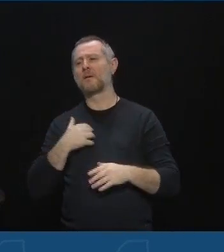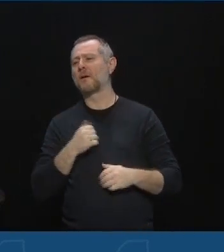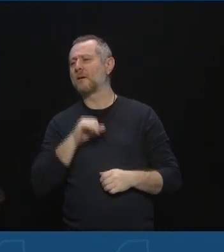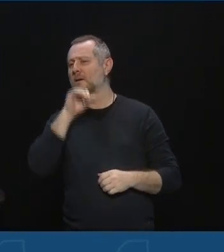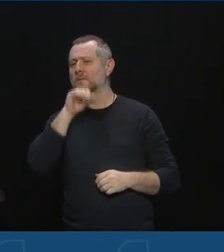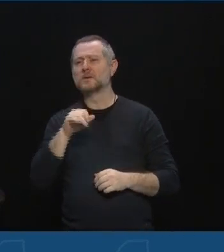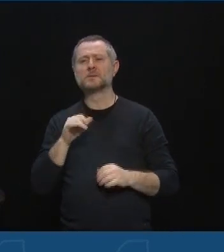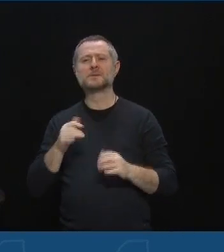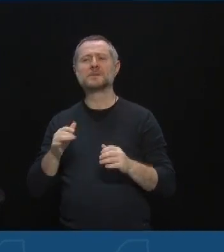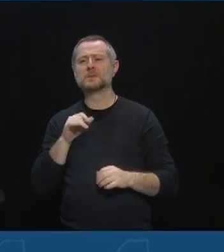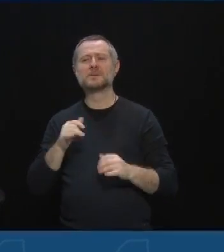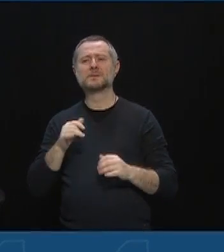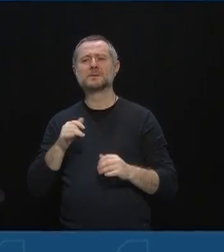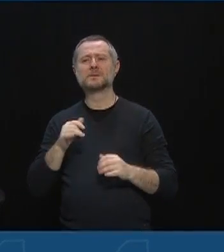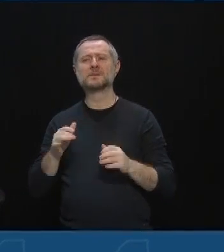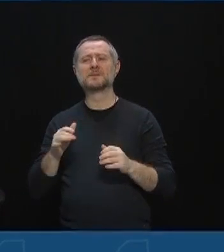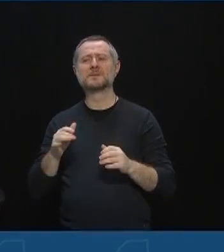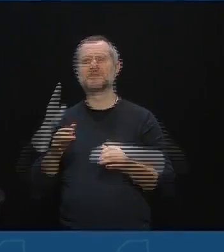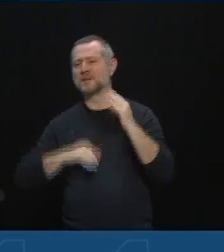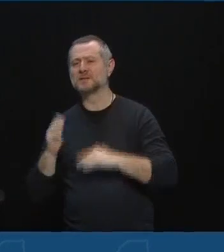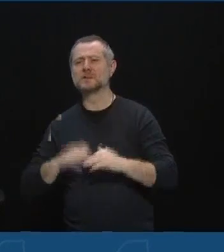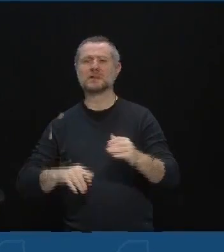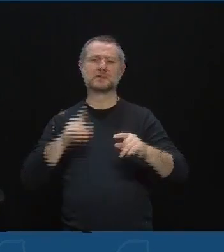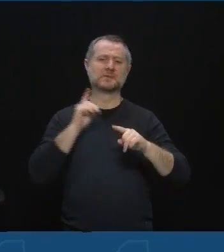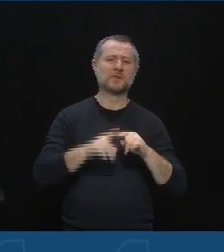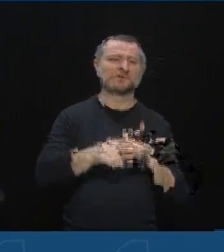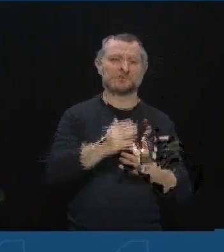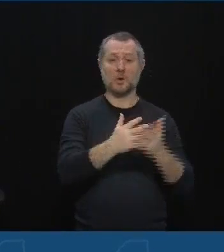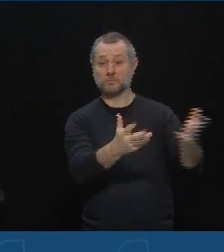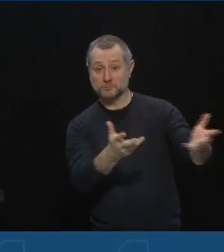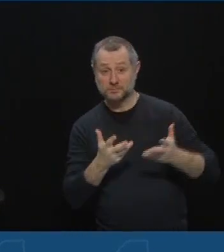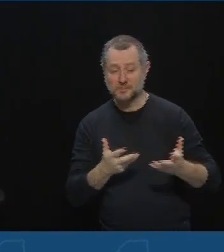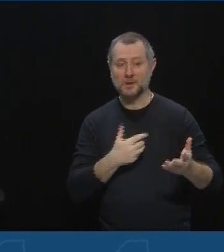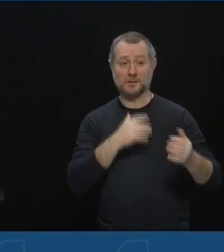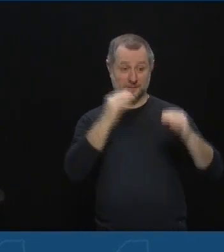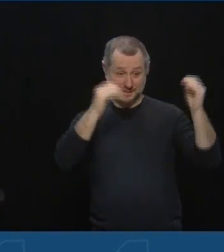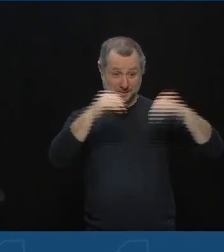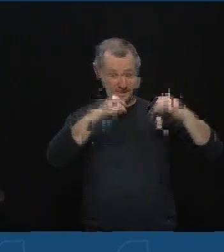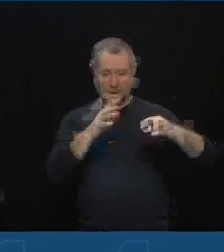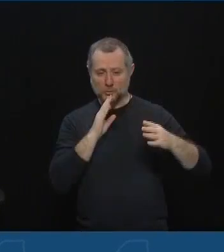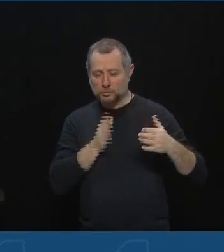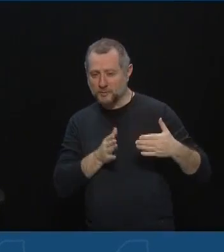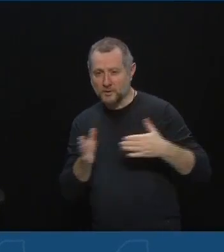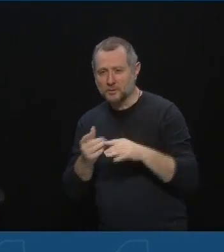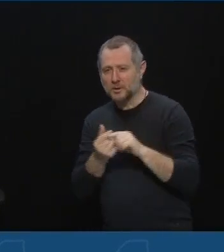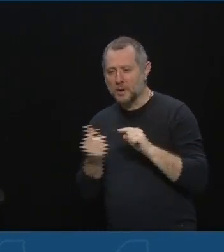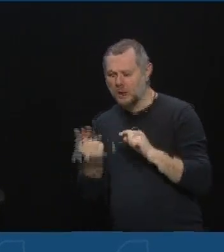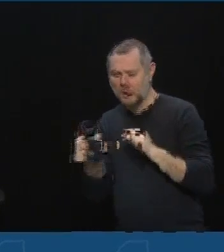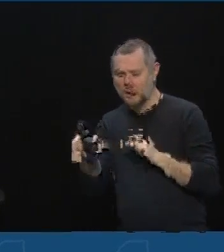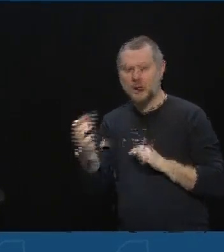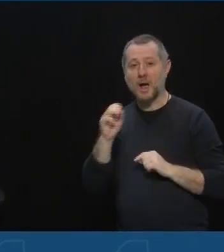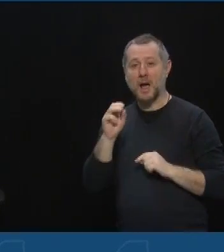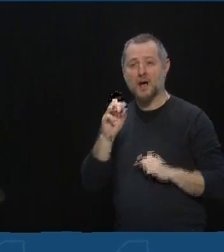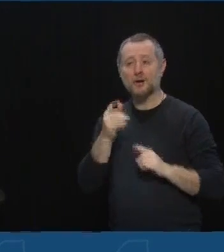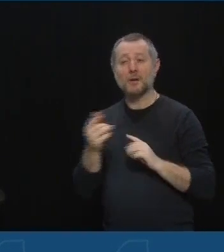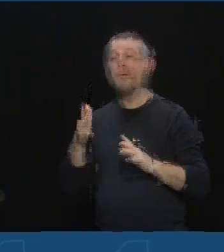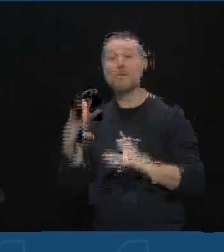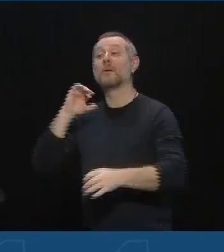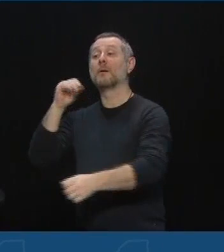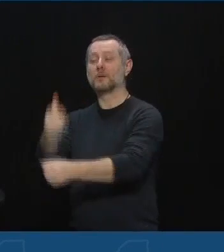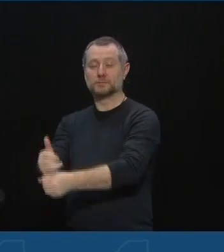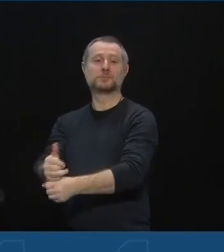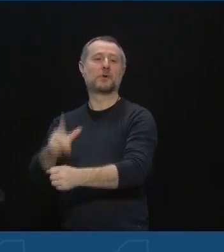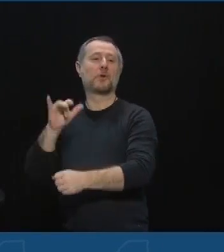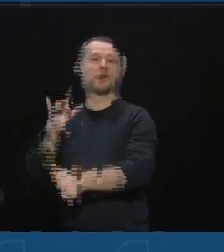and all the component parts and get them shipped down, literally down Erie Canal, Hudson River, and they're down in Long Island. So we've been focusing on